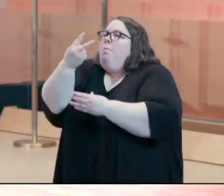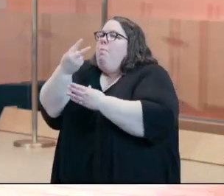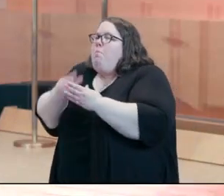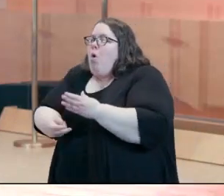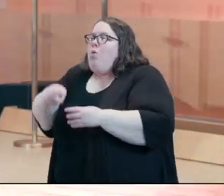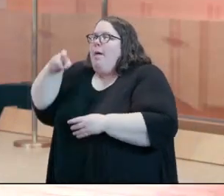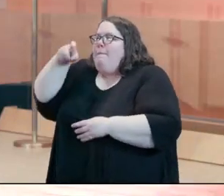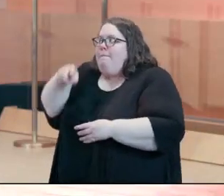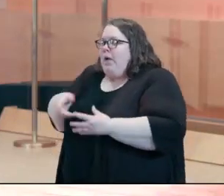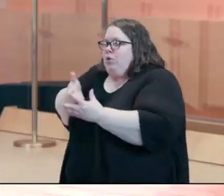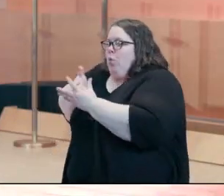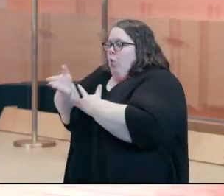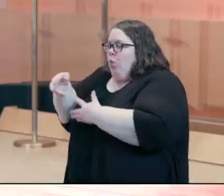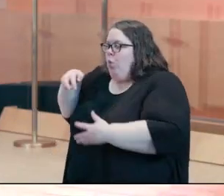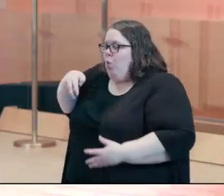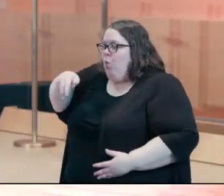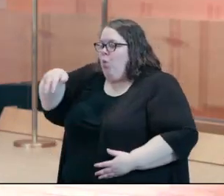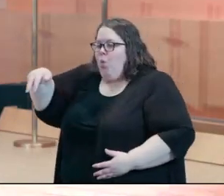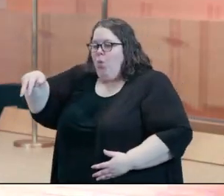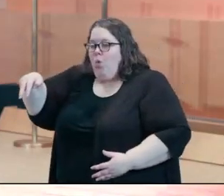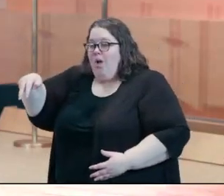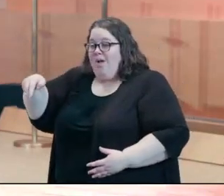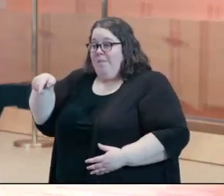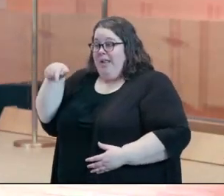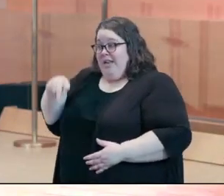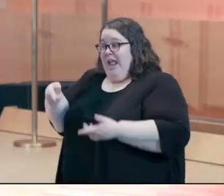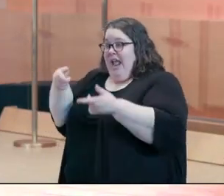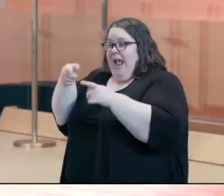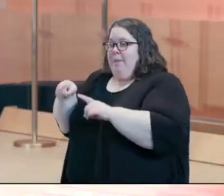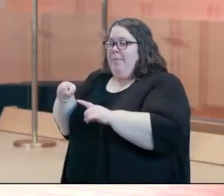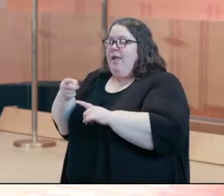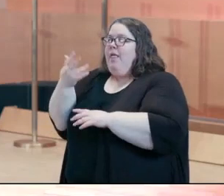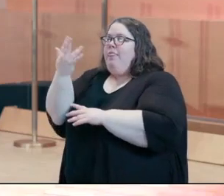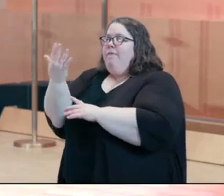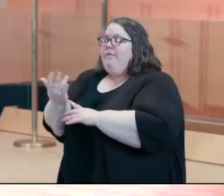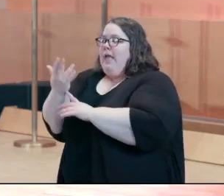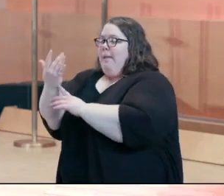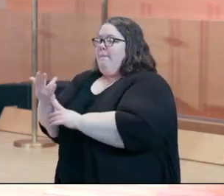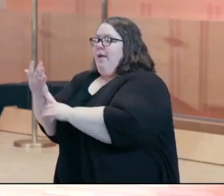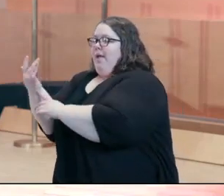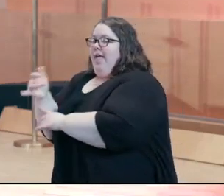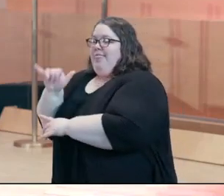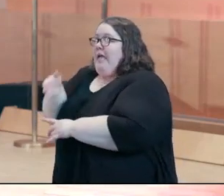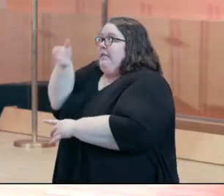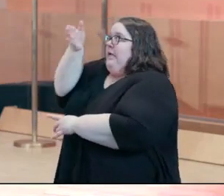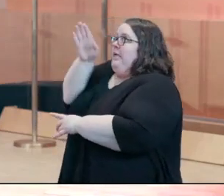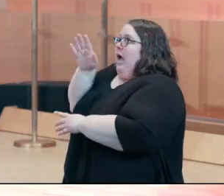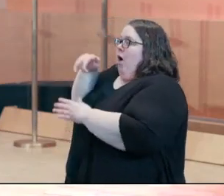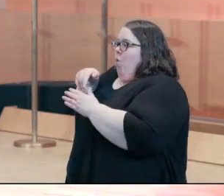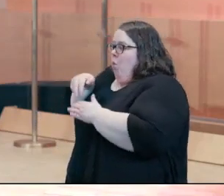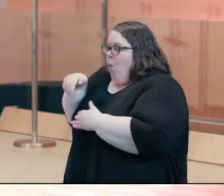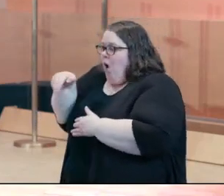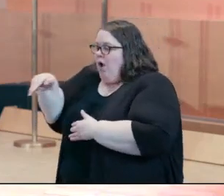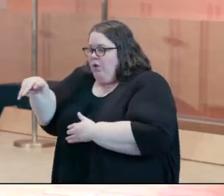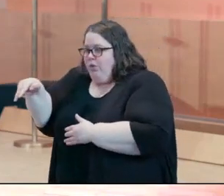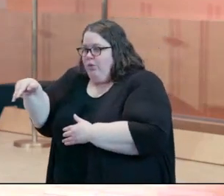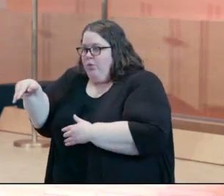both parties walk through. And what this reveals is since only God went through, he was taking the